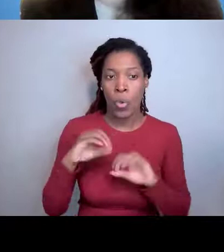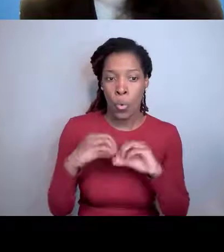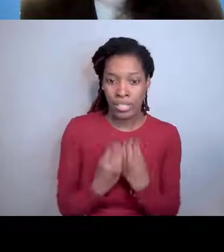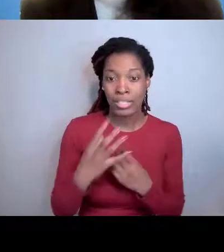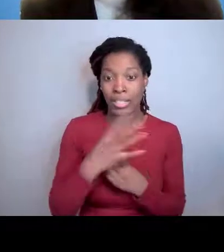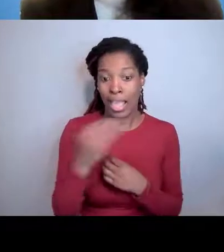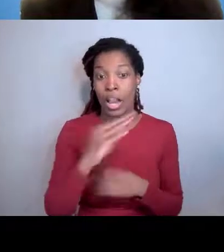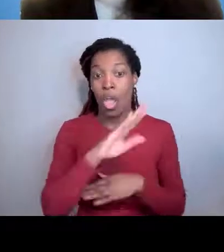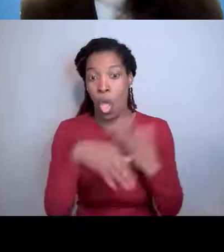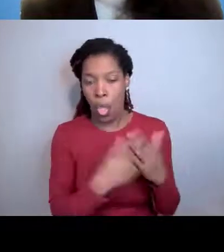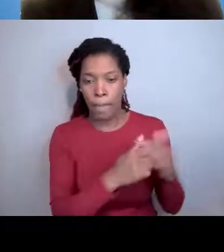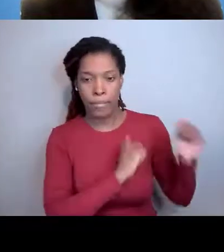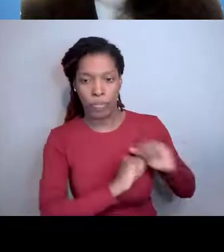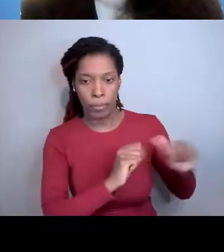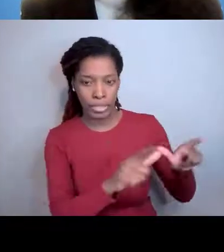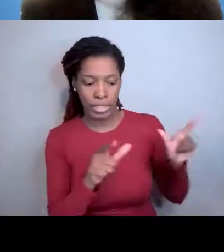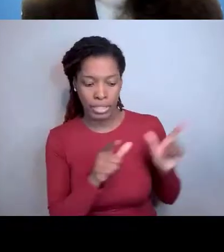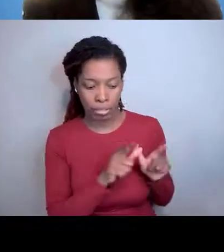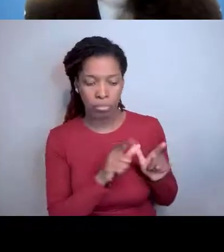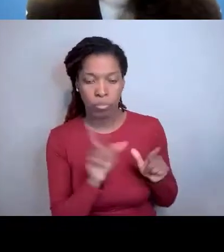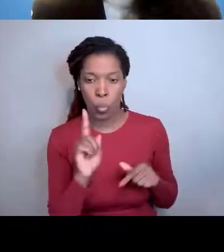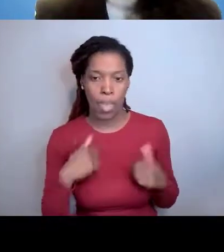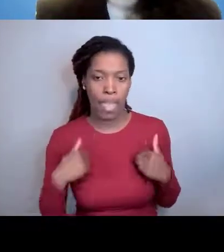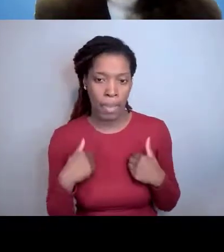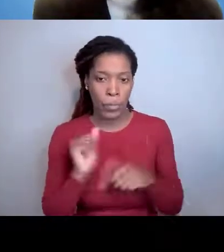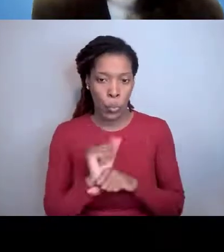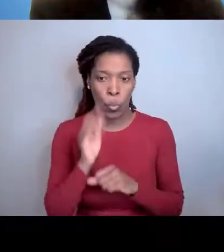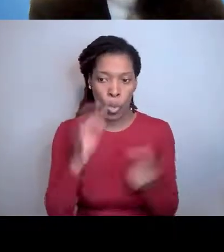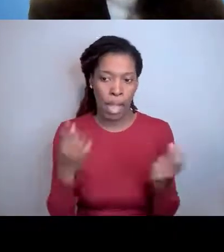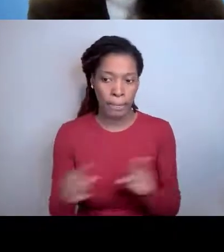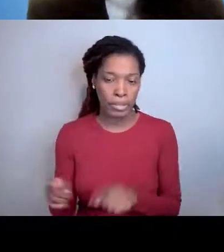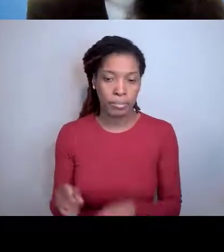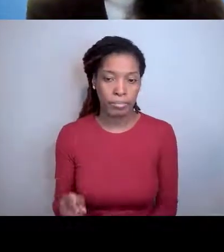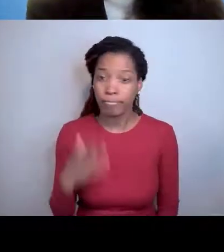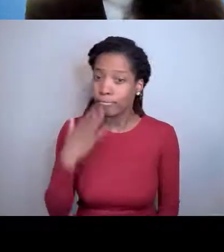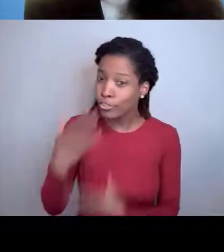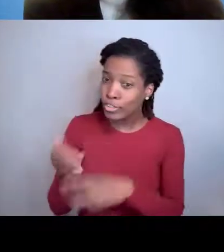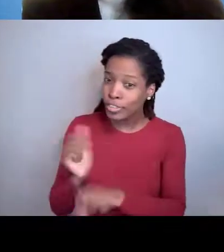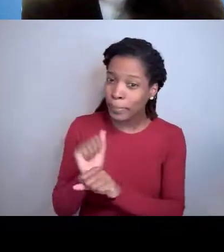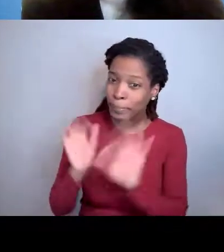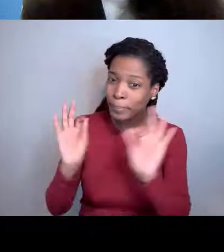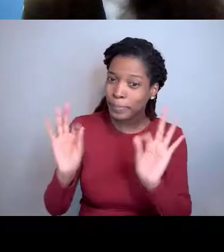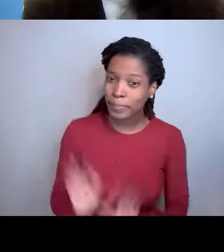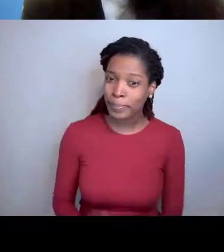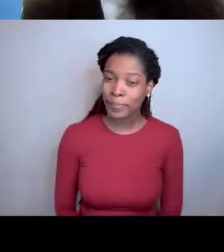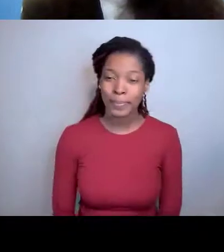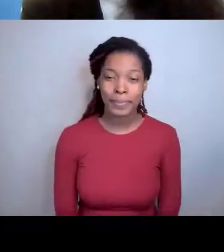all performance sites where animal work will be conducted. Good job.